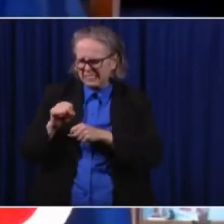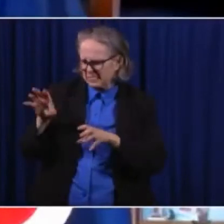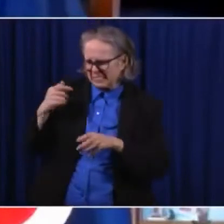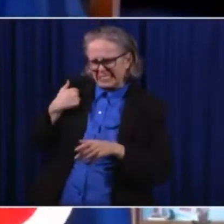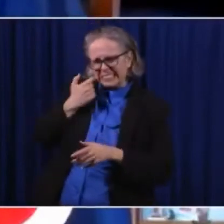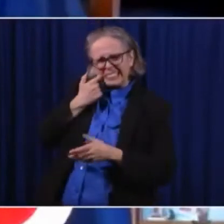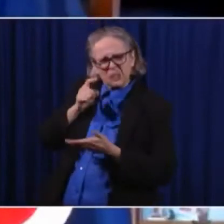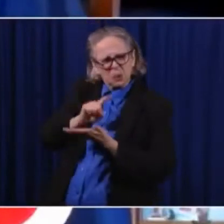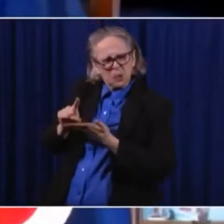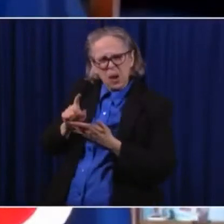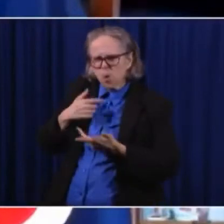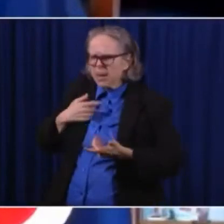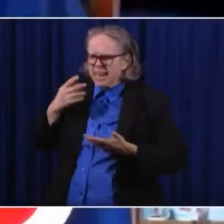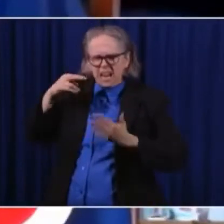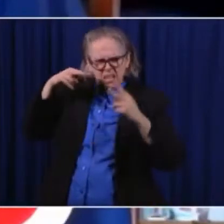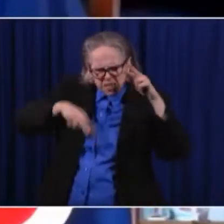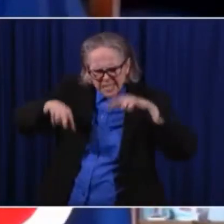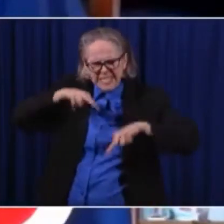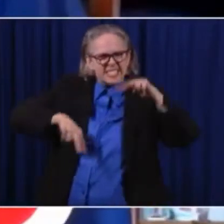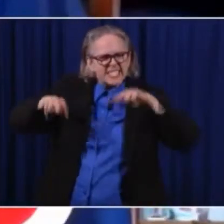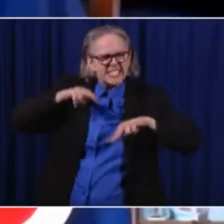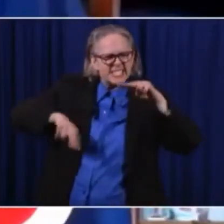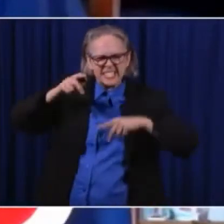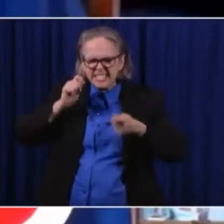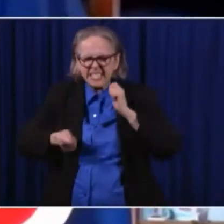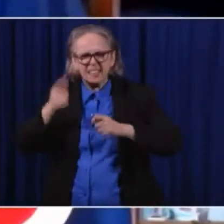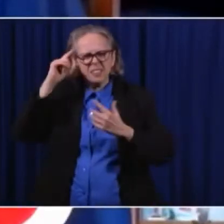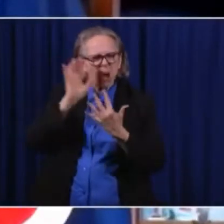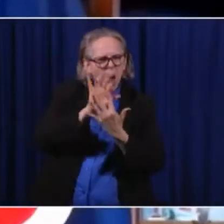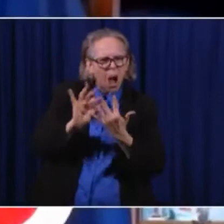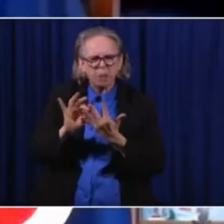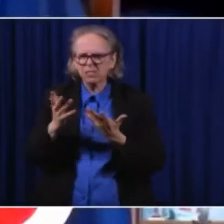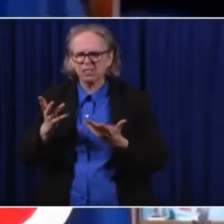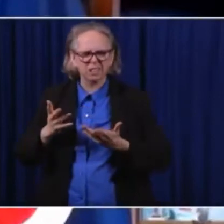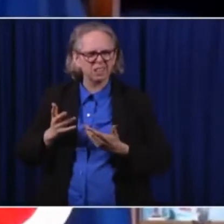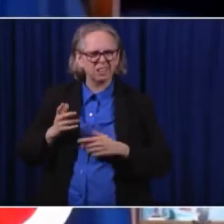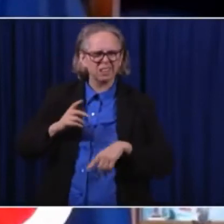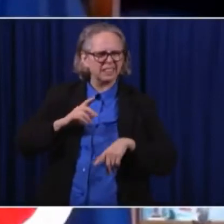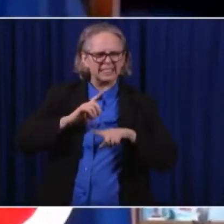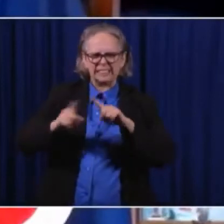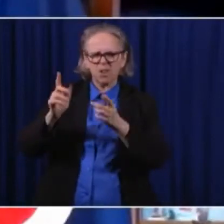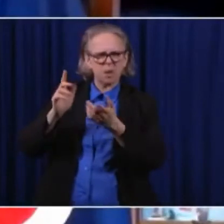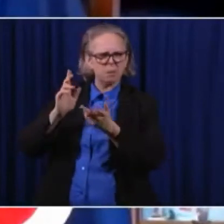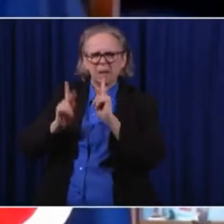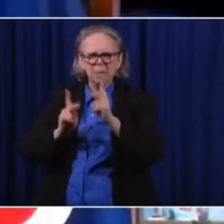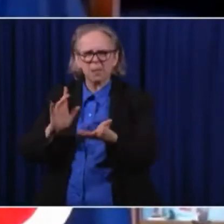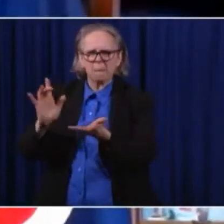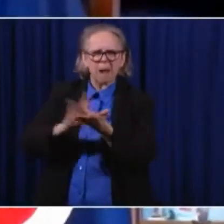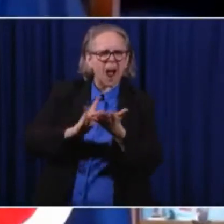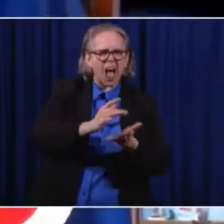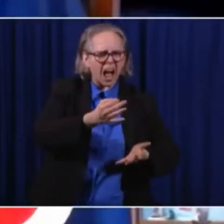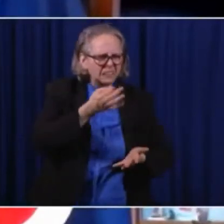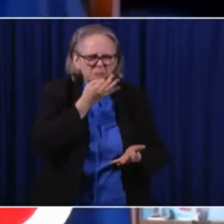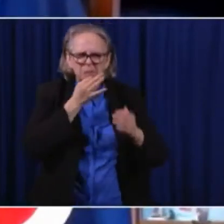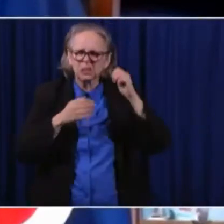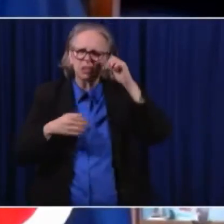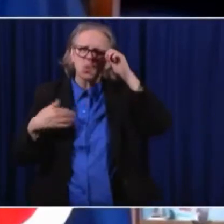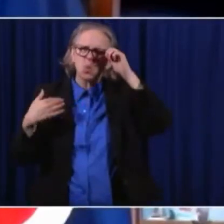pursued all of the available options, and we talked to medical officials and people that were talking about the strain of the